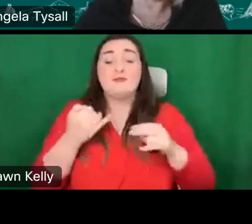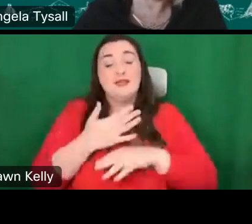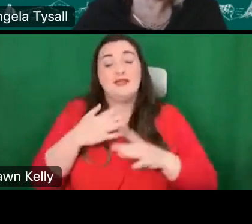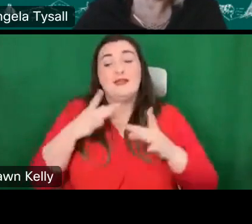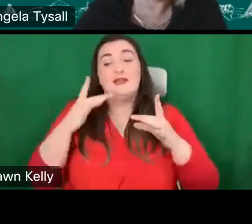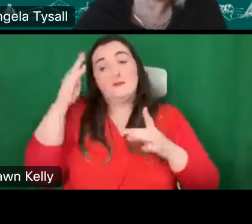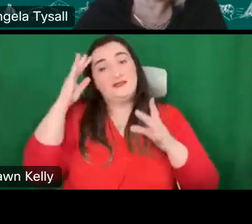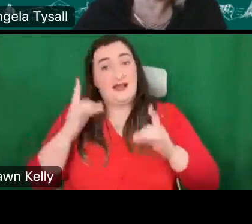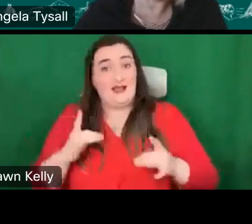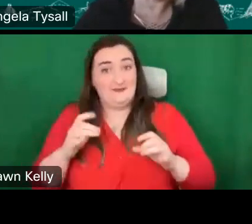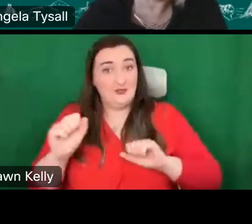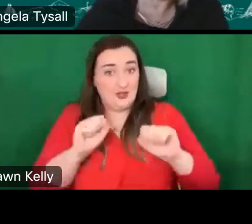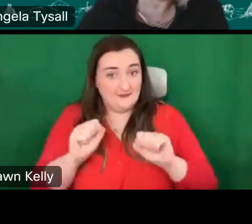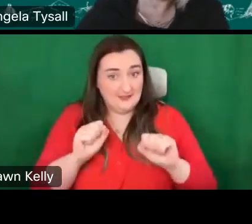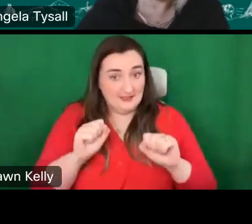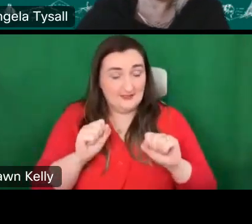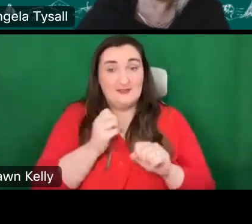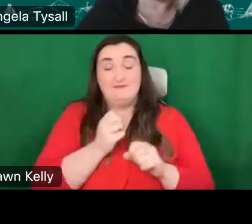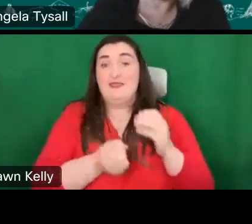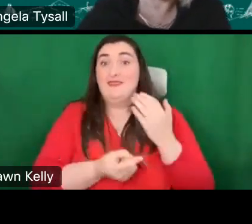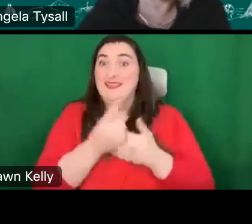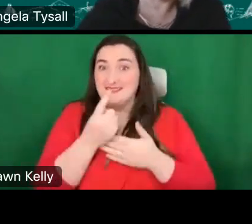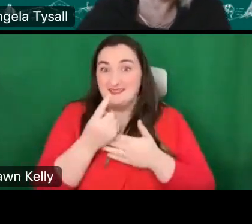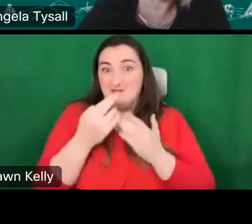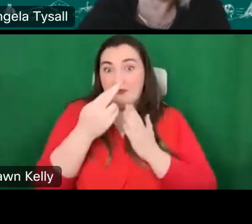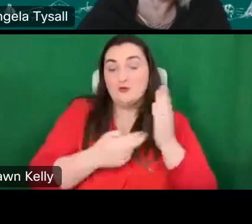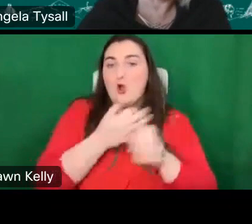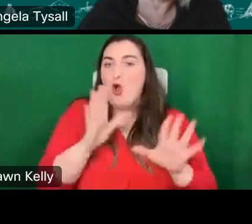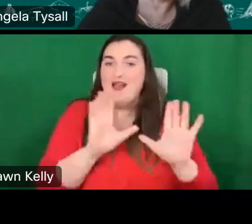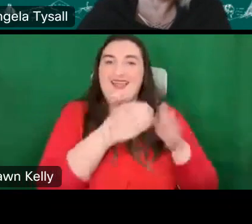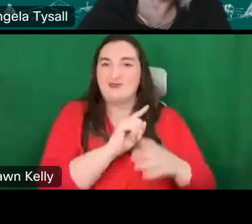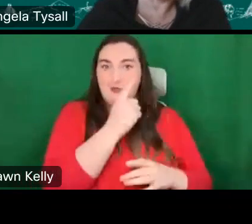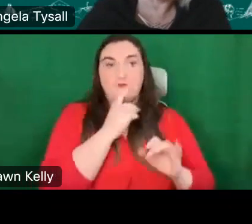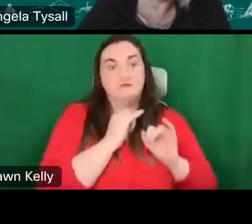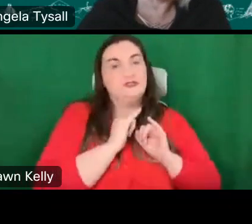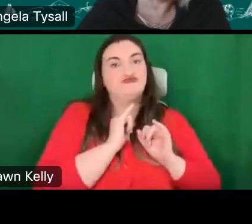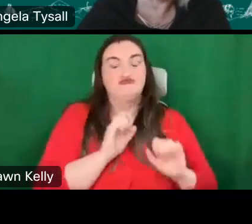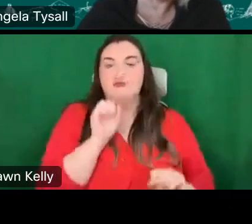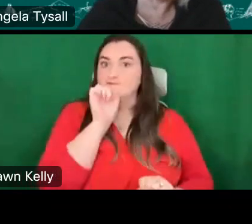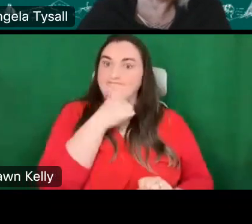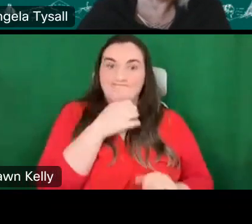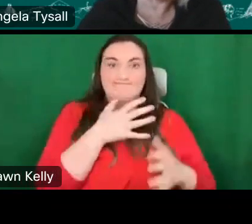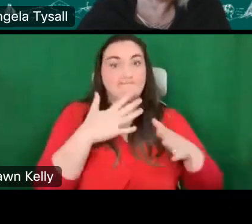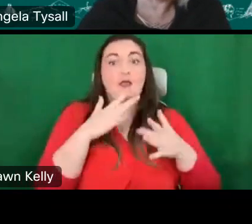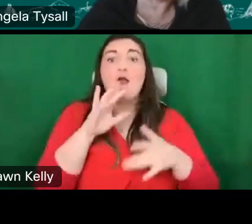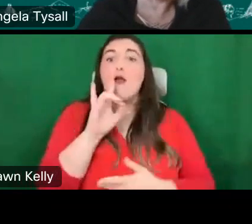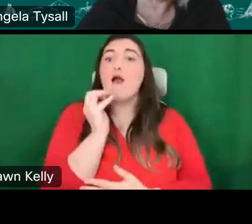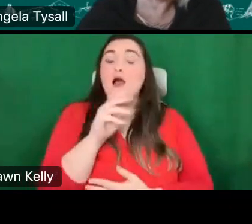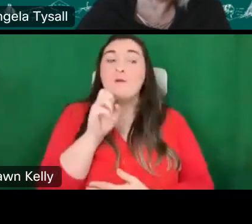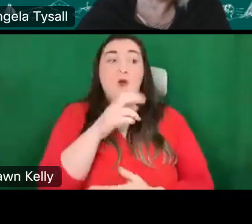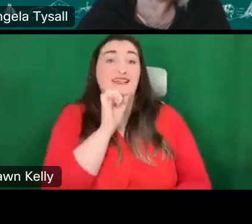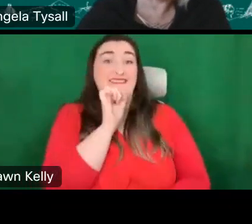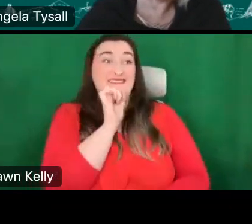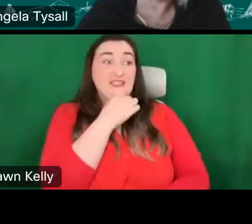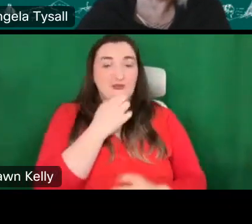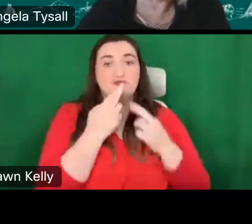incident management framework, all category 1 incidents are rated as extreme or major harm, are classified as serious reportable